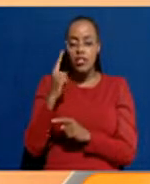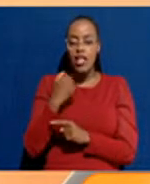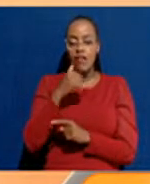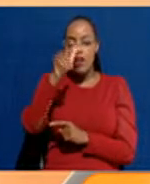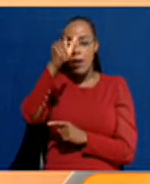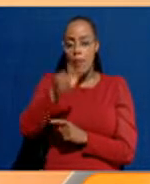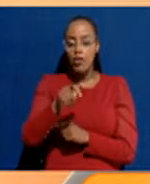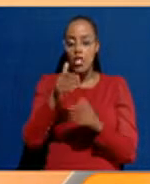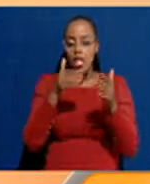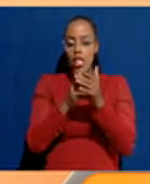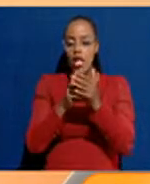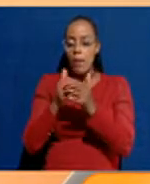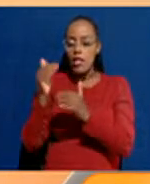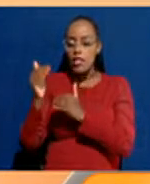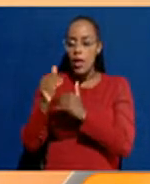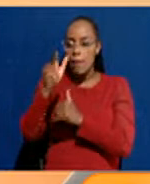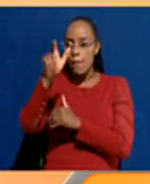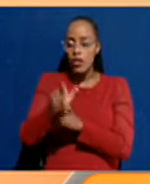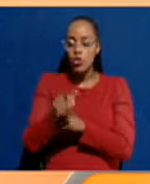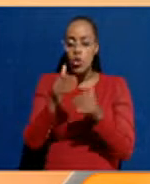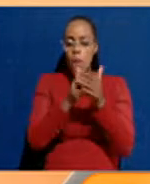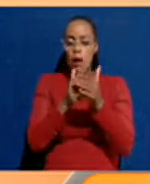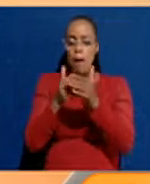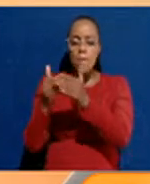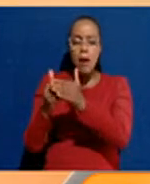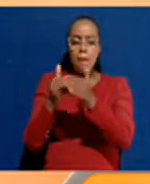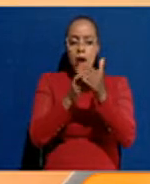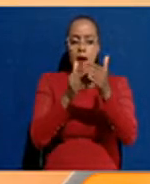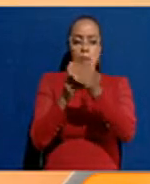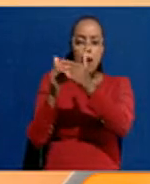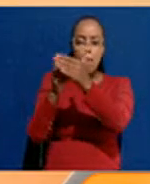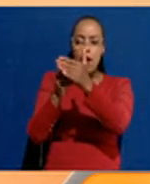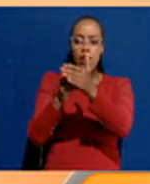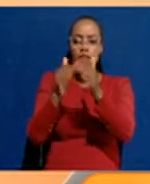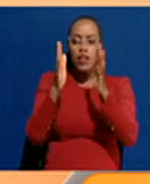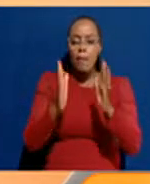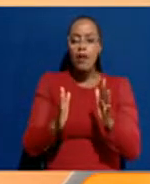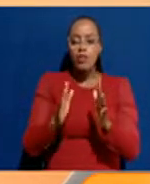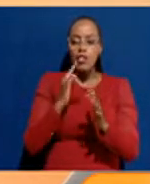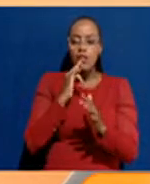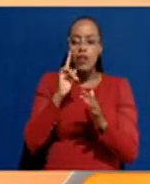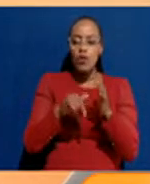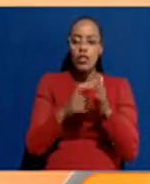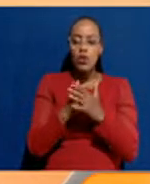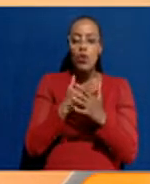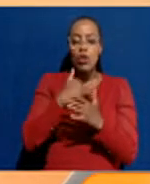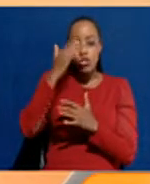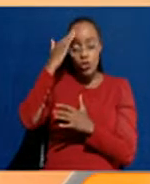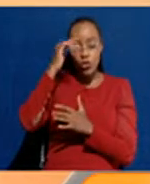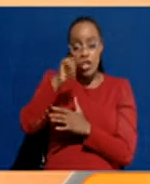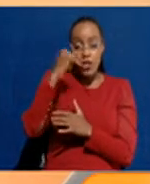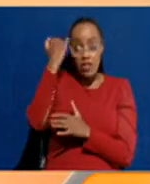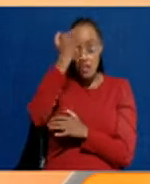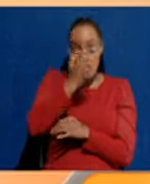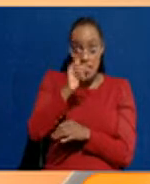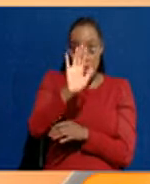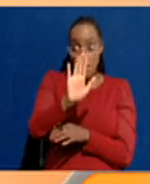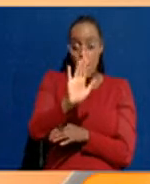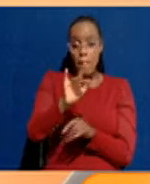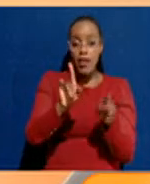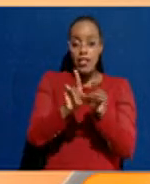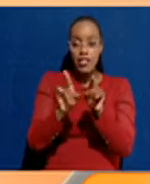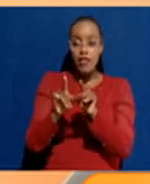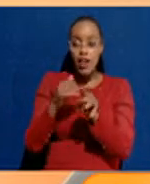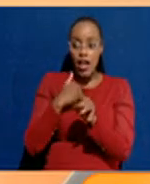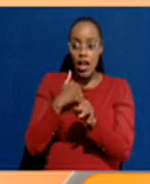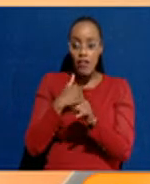someone standing next to someone who is standing next to someone, and someone is quoting. We just want to establish whether that is you, and it will